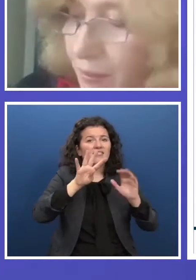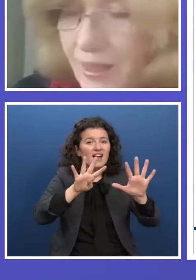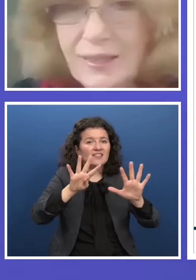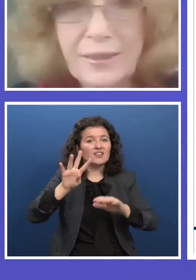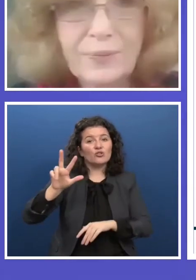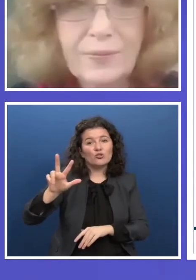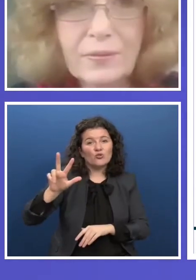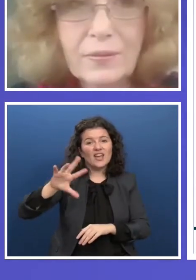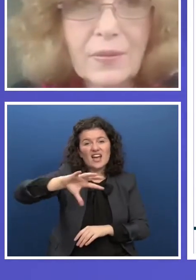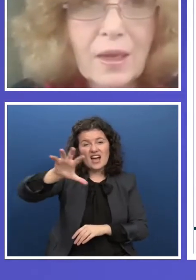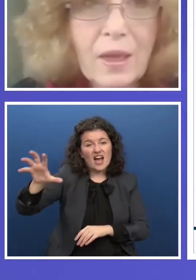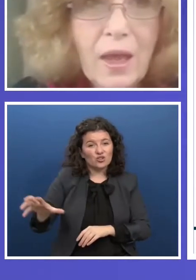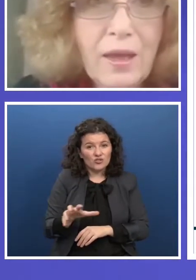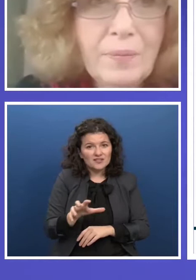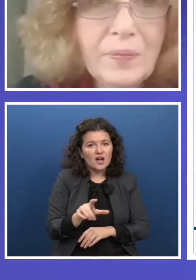Next slide, please.